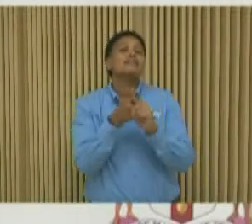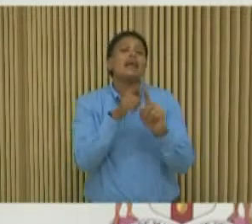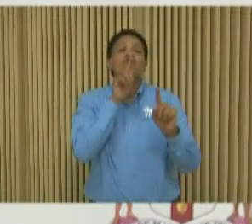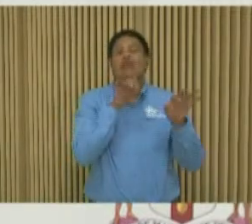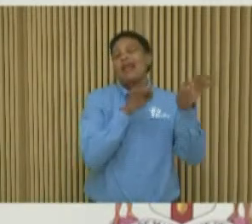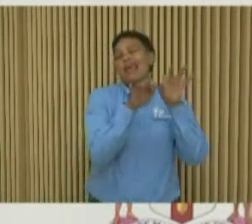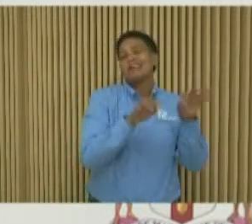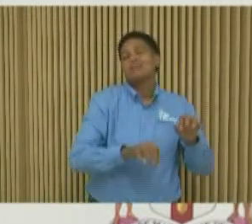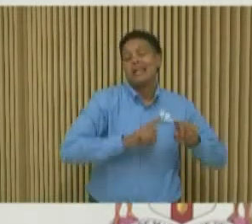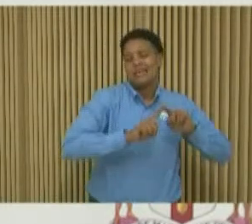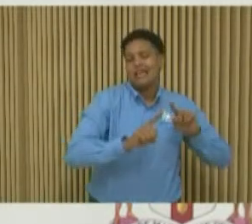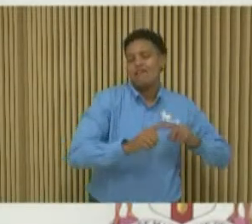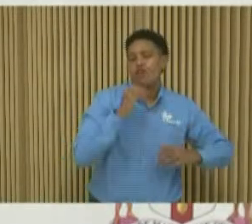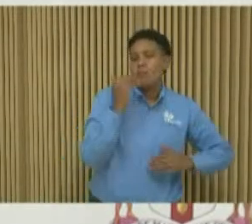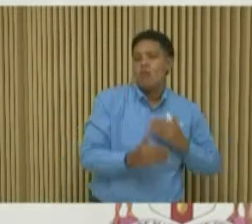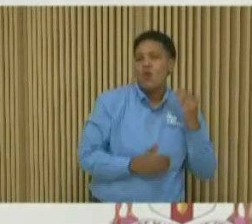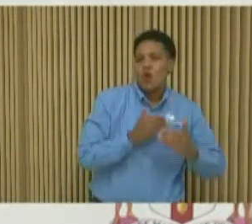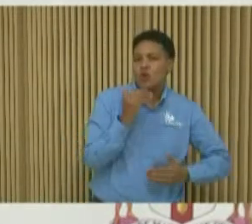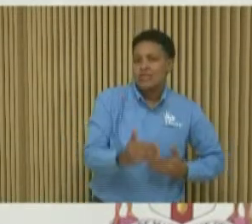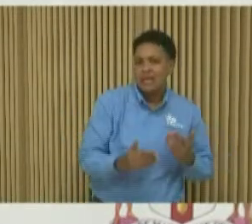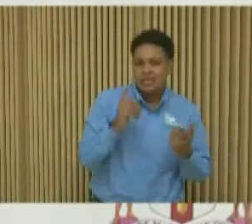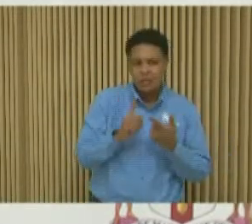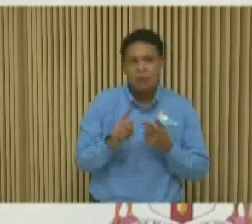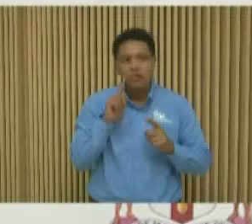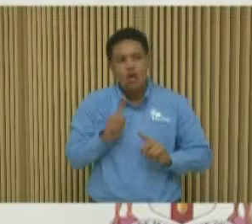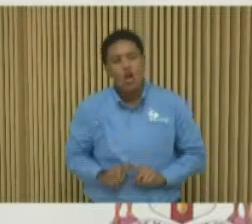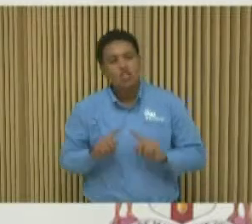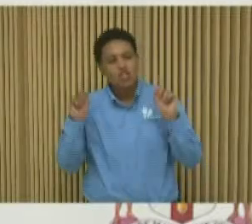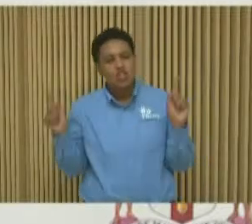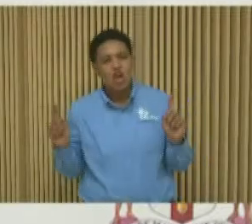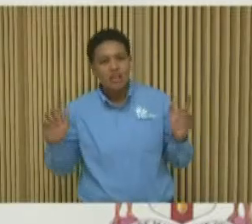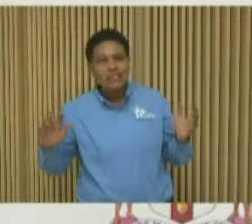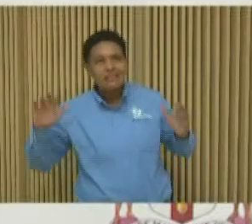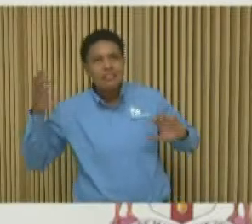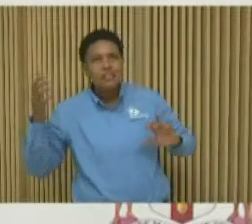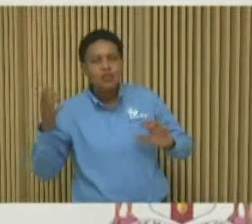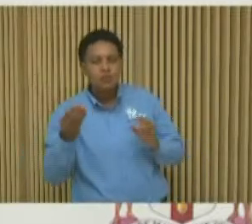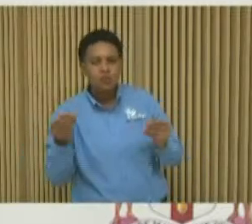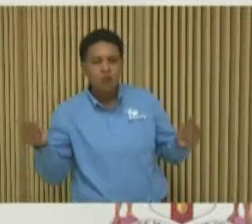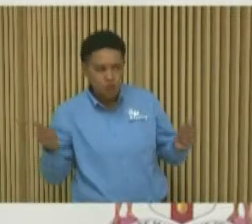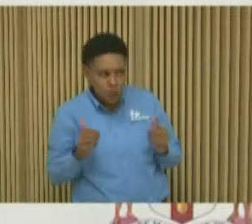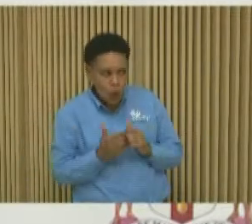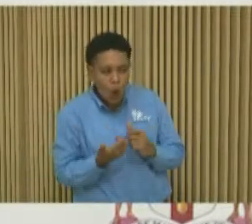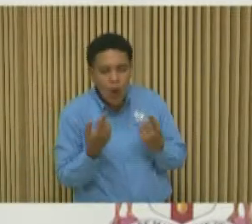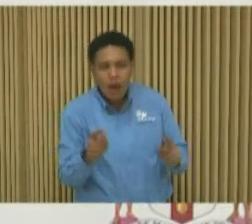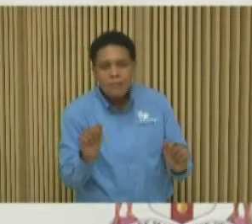the processes and procedures of alternative dispute resolution.